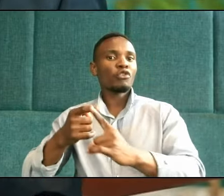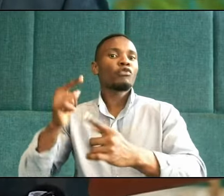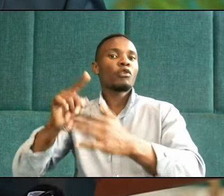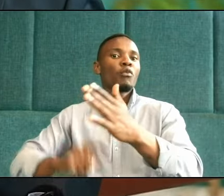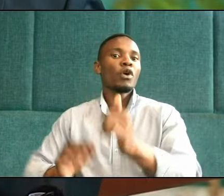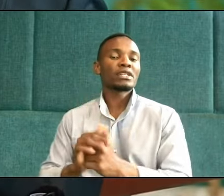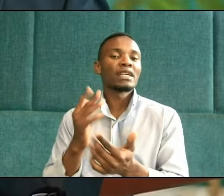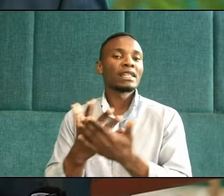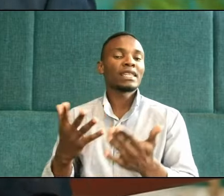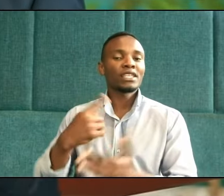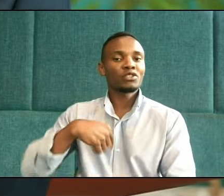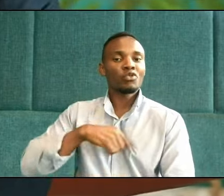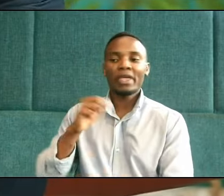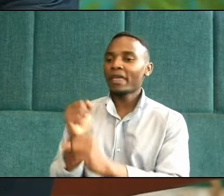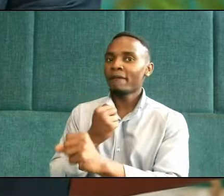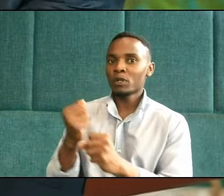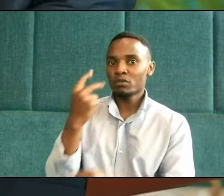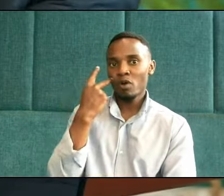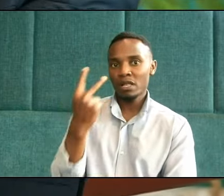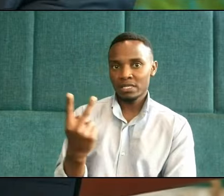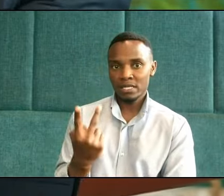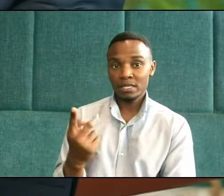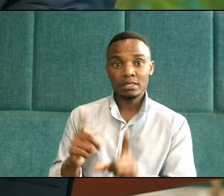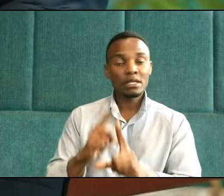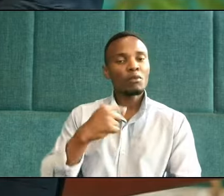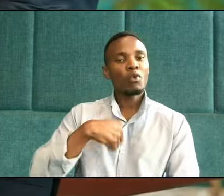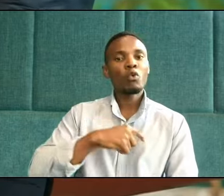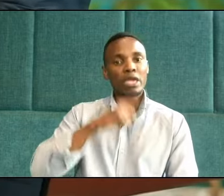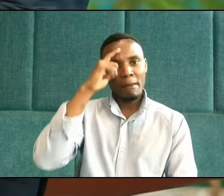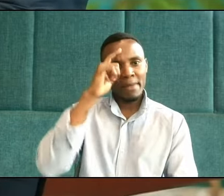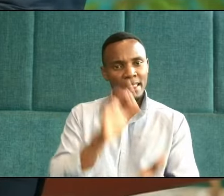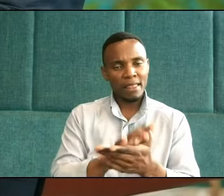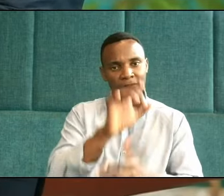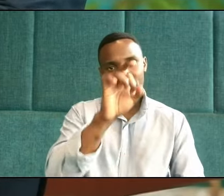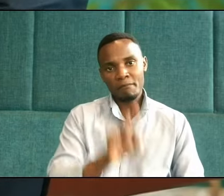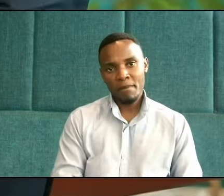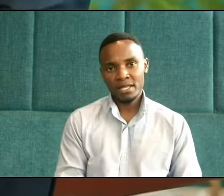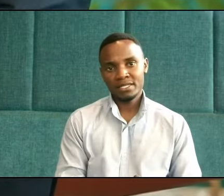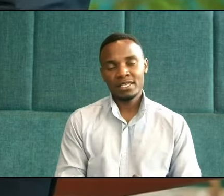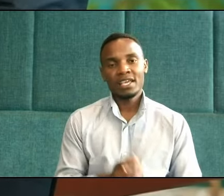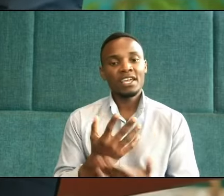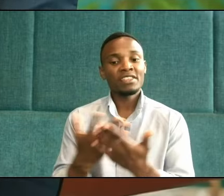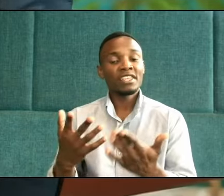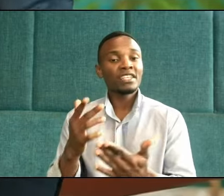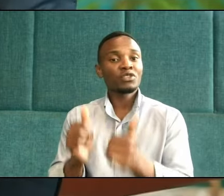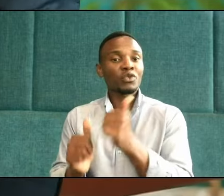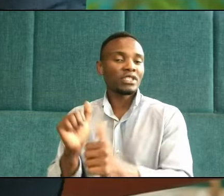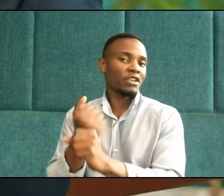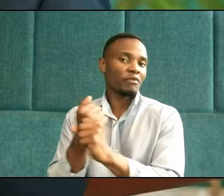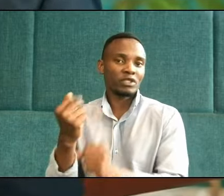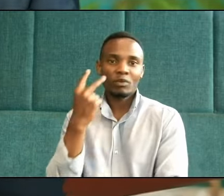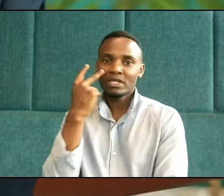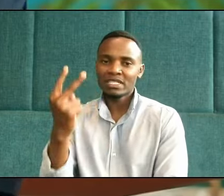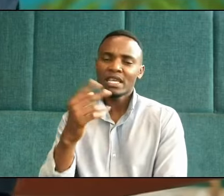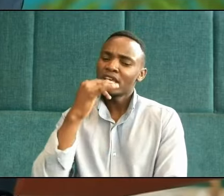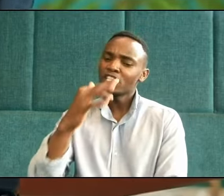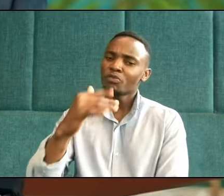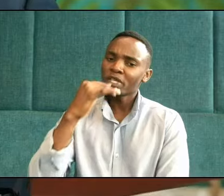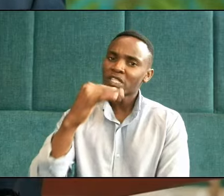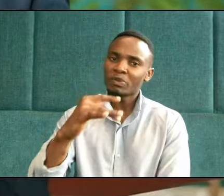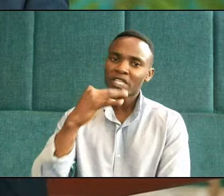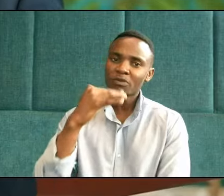we don't see. And we must believe in this what we don't see, speak of it,